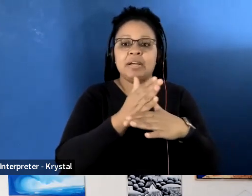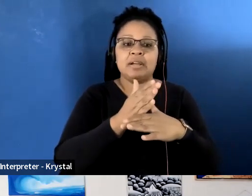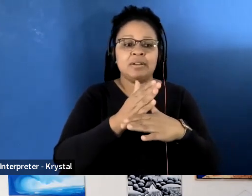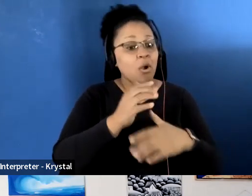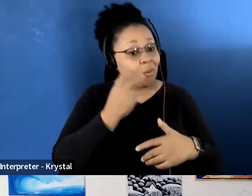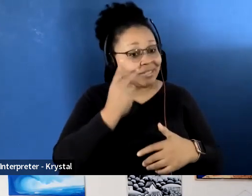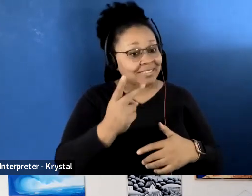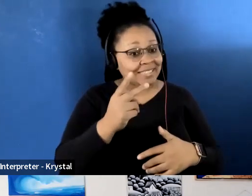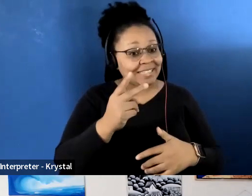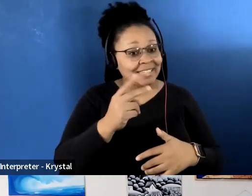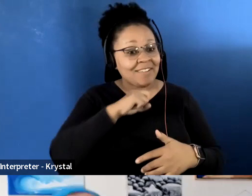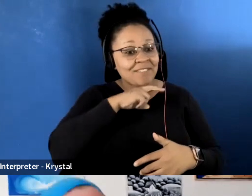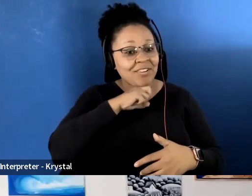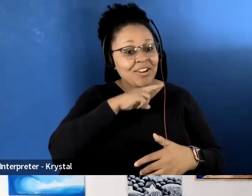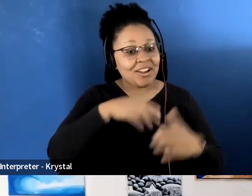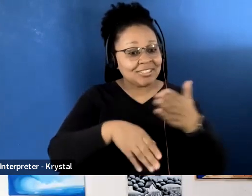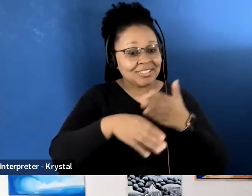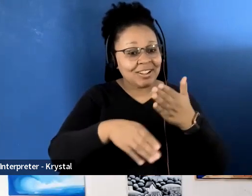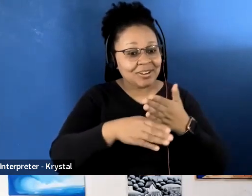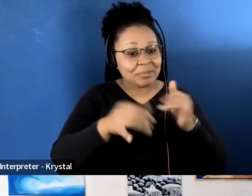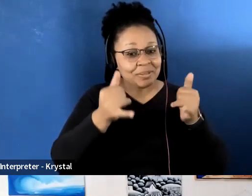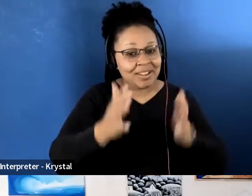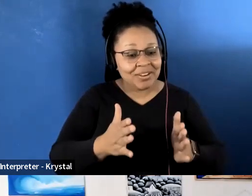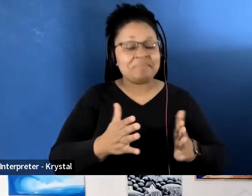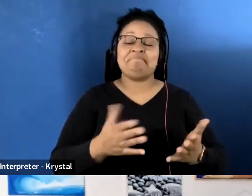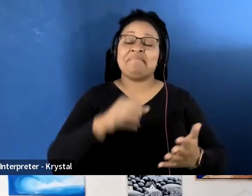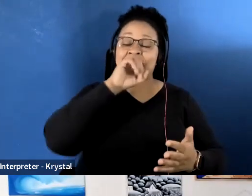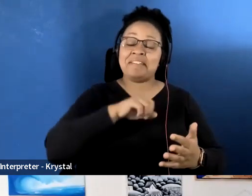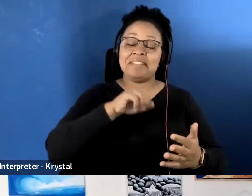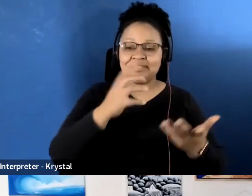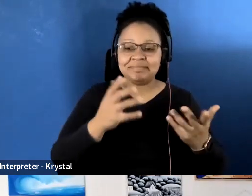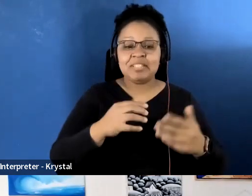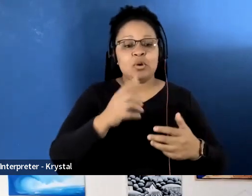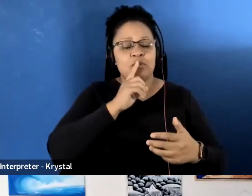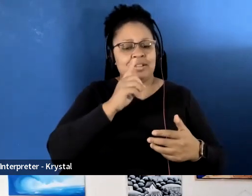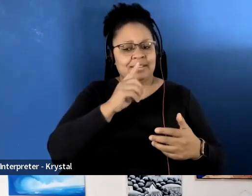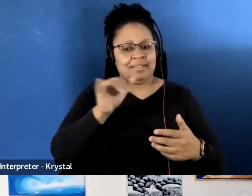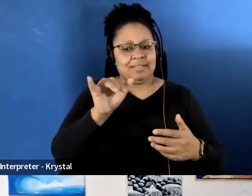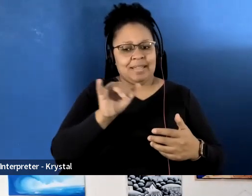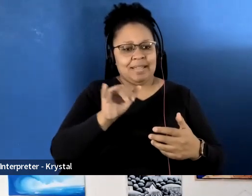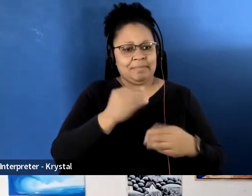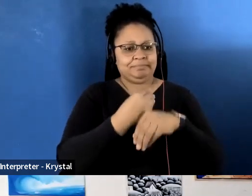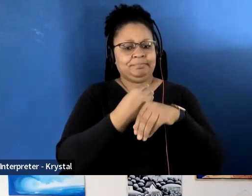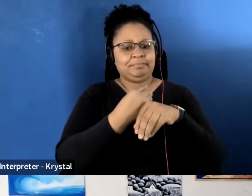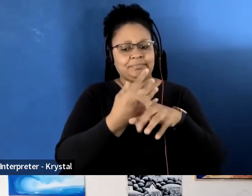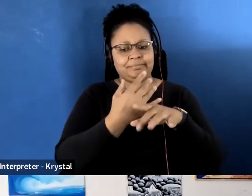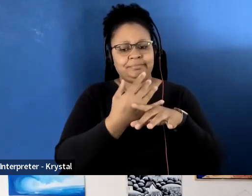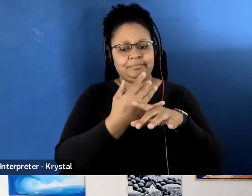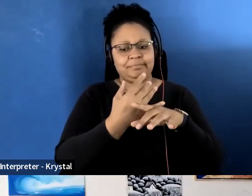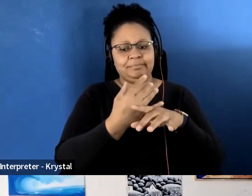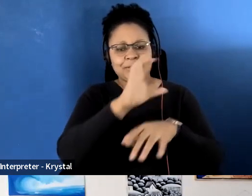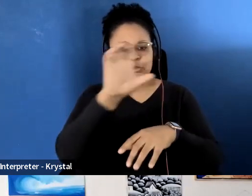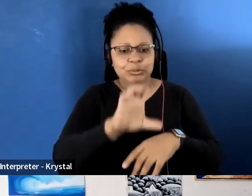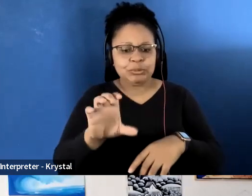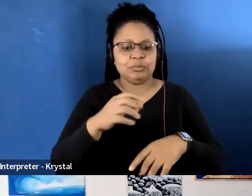soccer player. I love it. So this is kind of that in a virtual space. We want to, we learn best from one another,